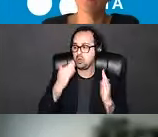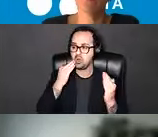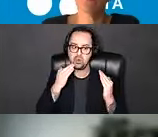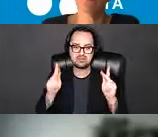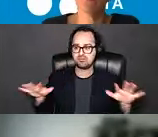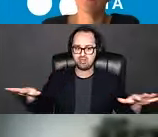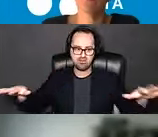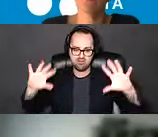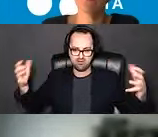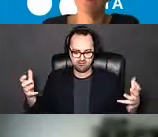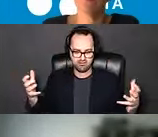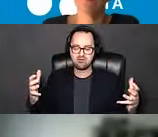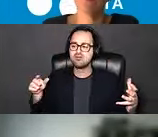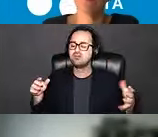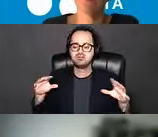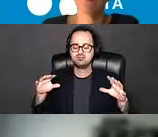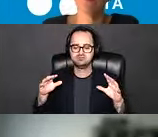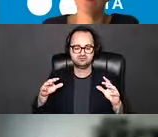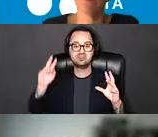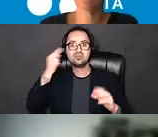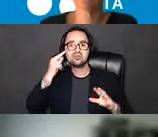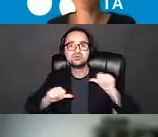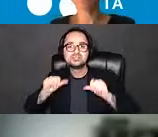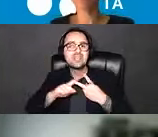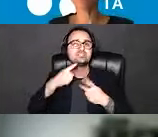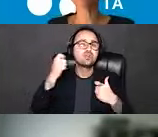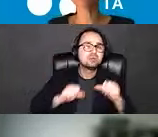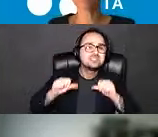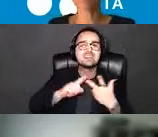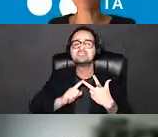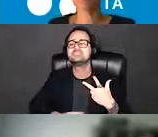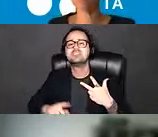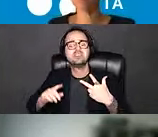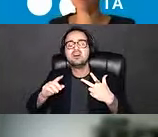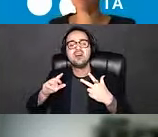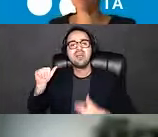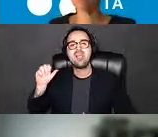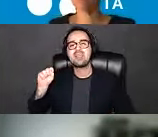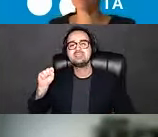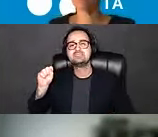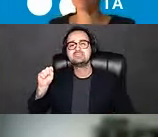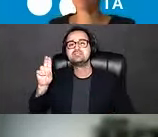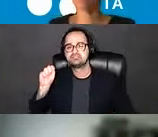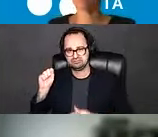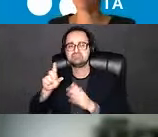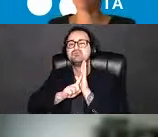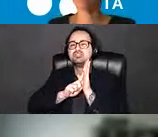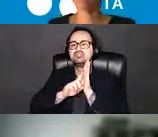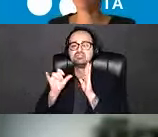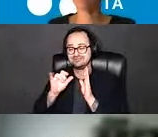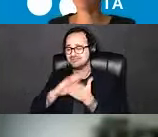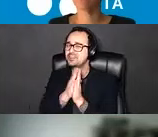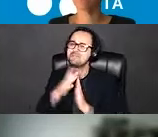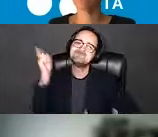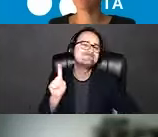know the neuroscience and the trauma science and the ACEs research, to get very vocal